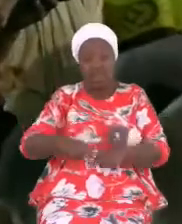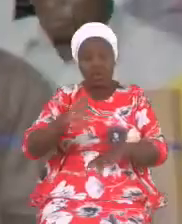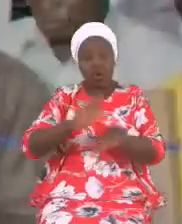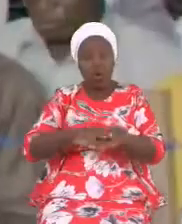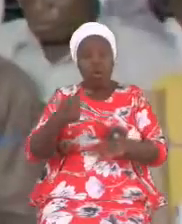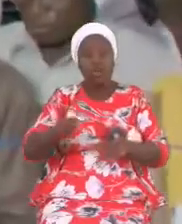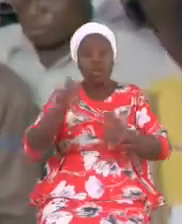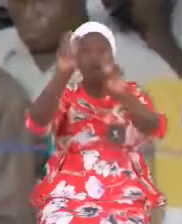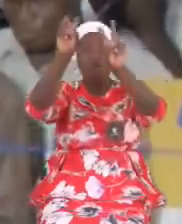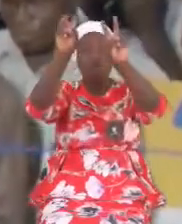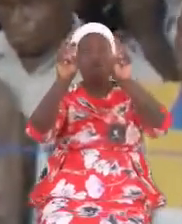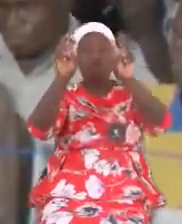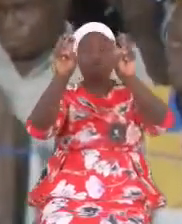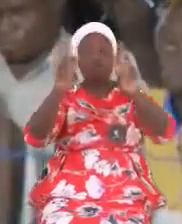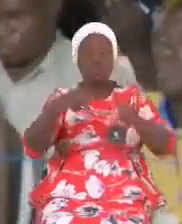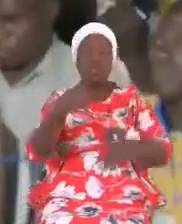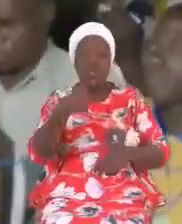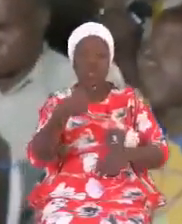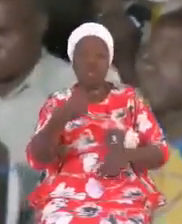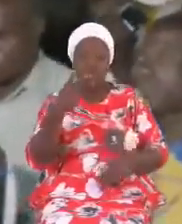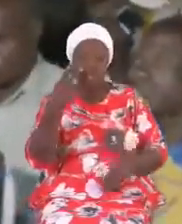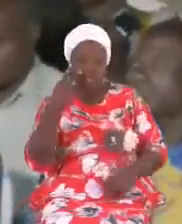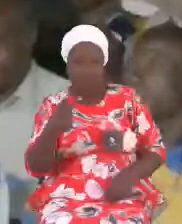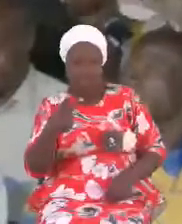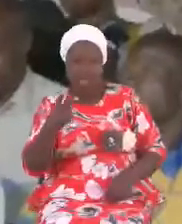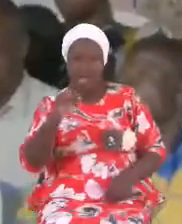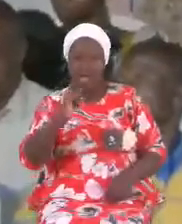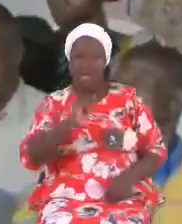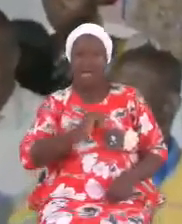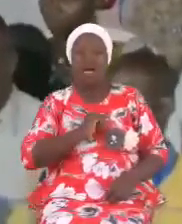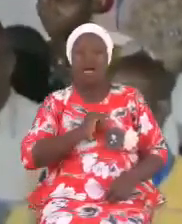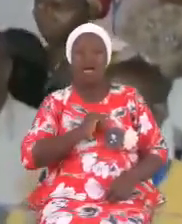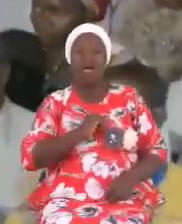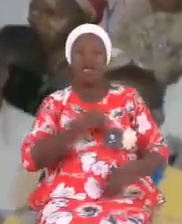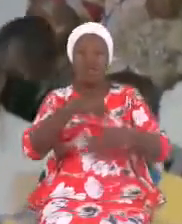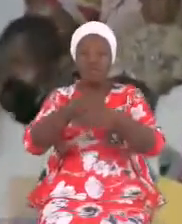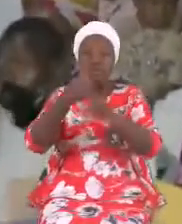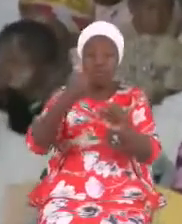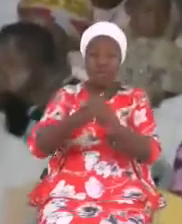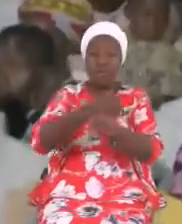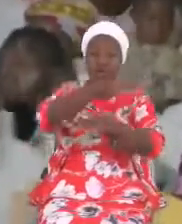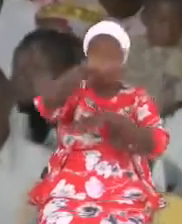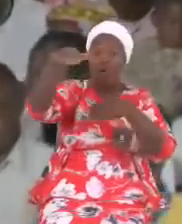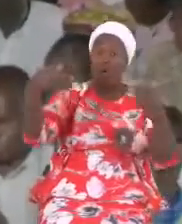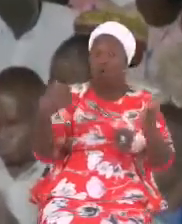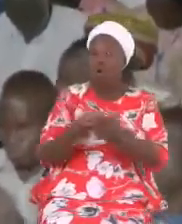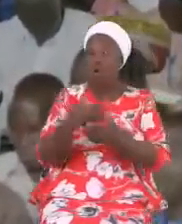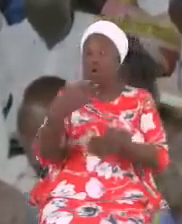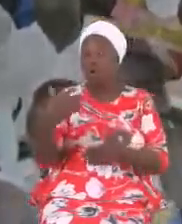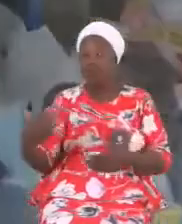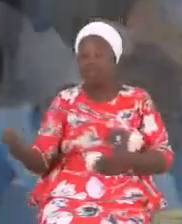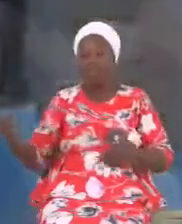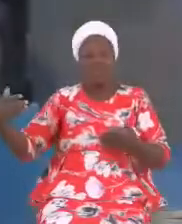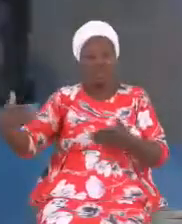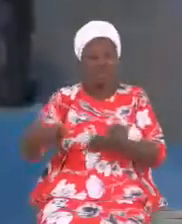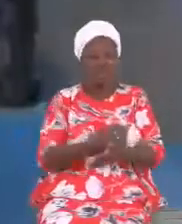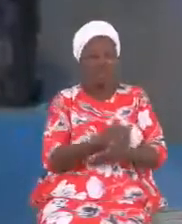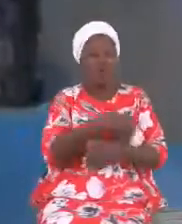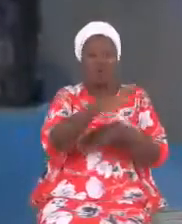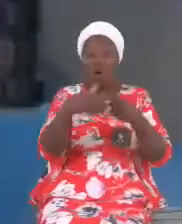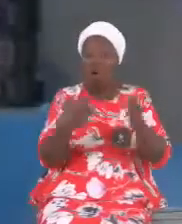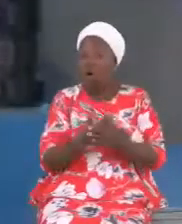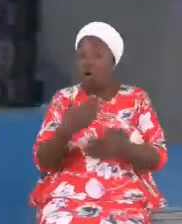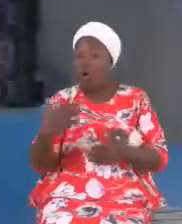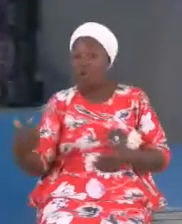said, behold, I make all things new. All things new.